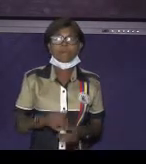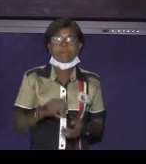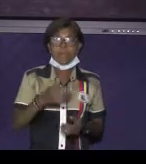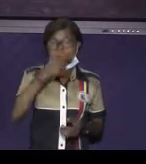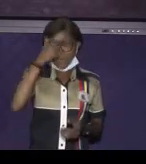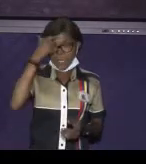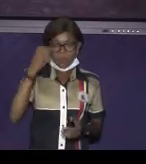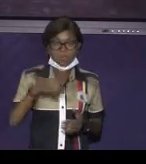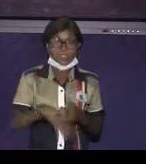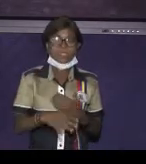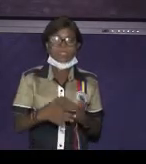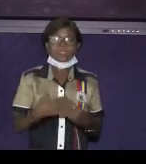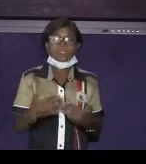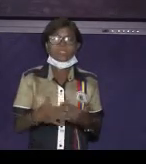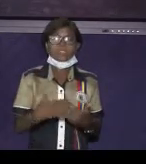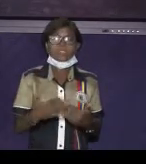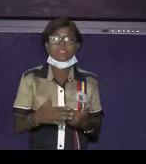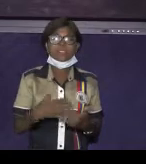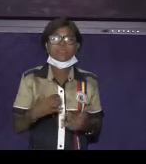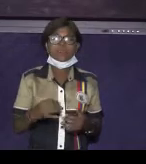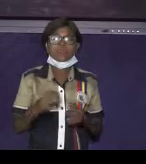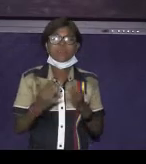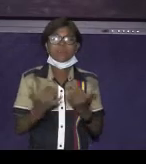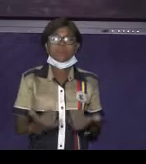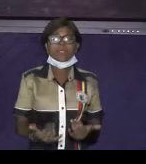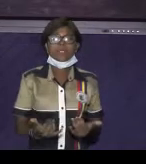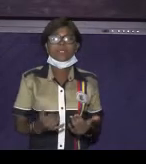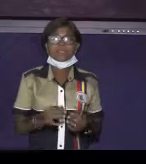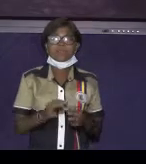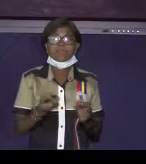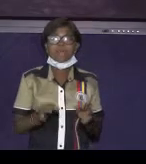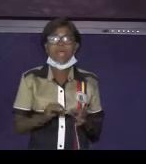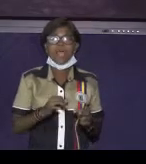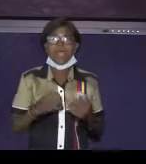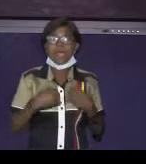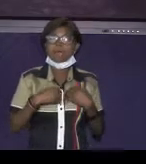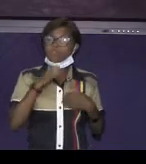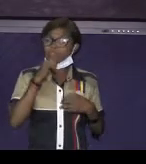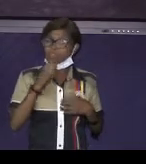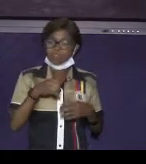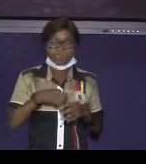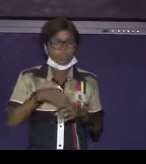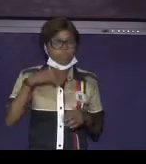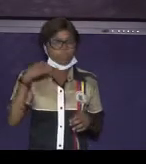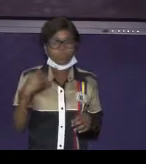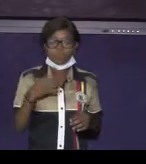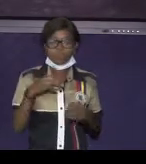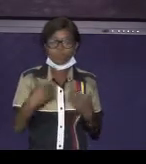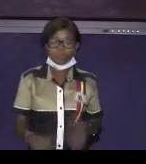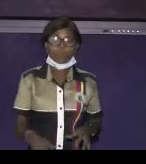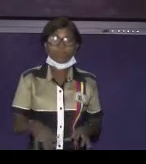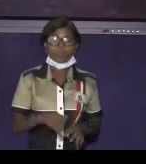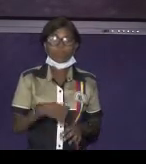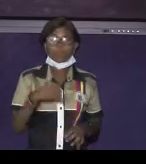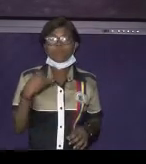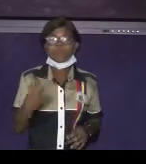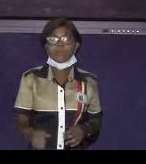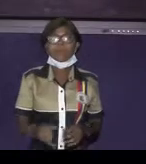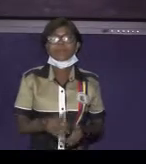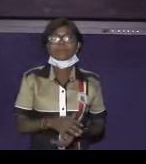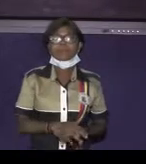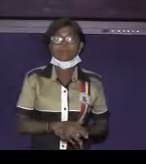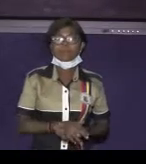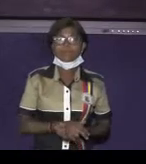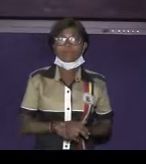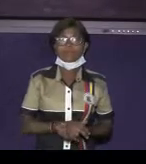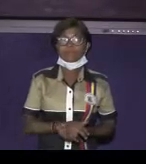Because it is in the simple present tense form, I have not lost my pen. Just put not. I have not lost my